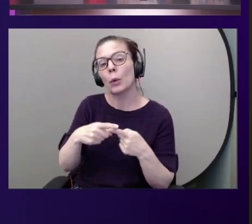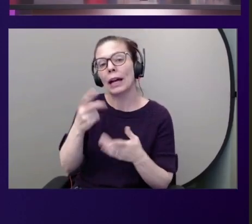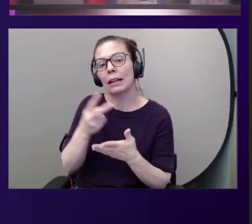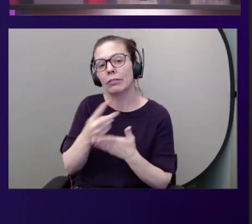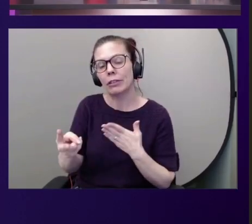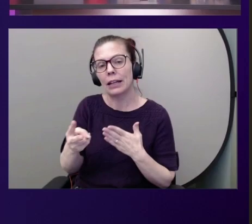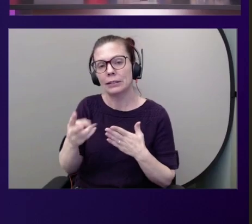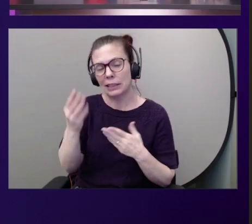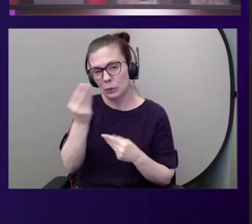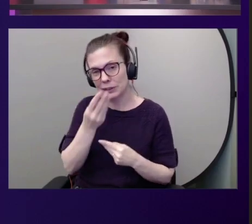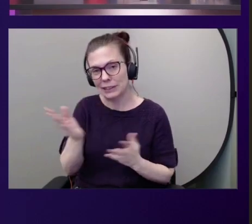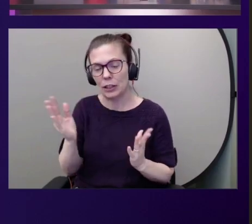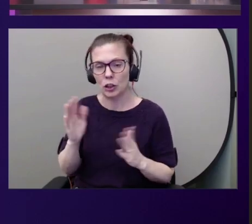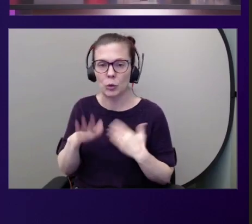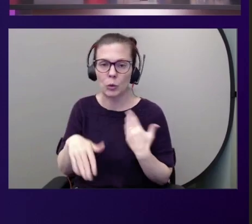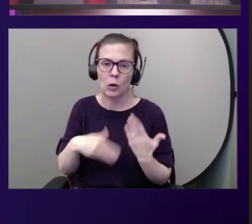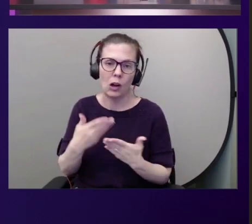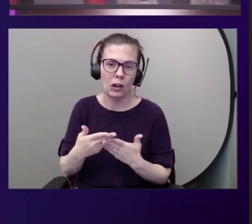of the